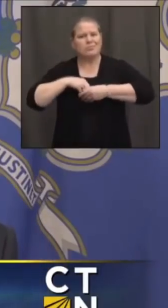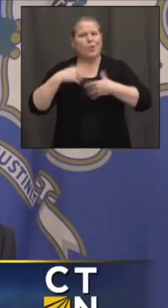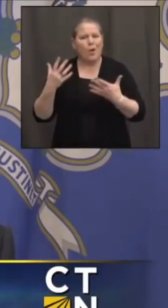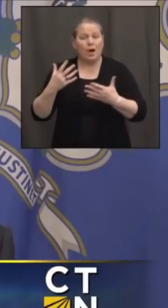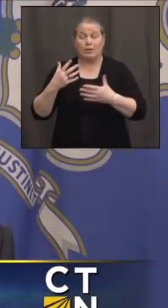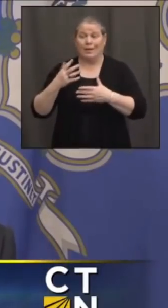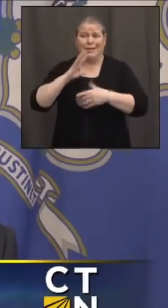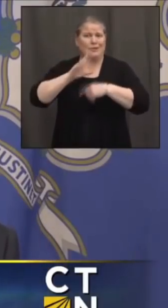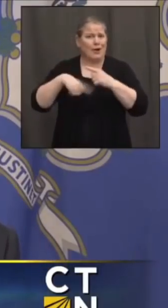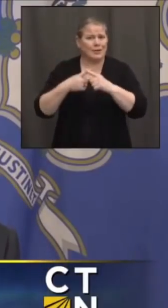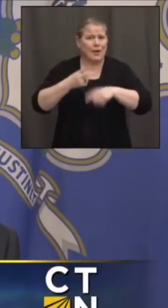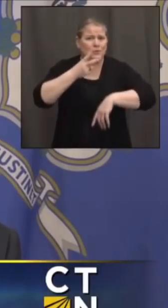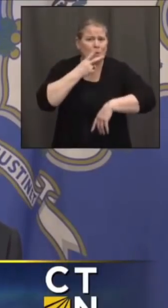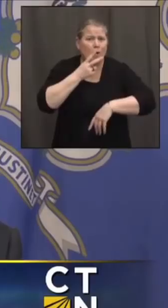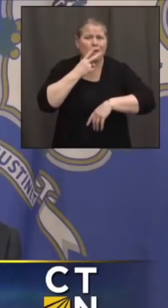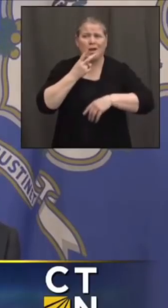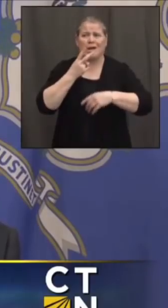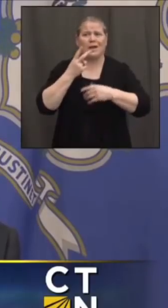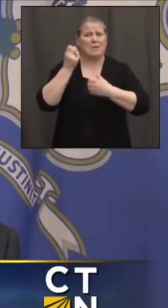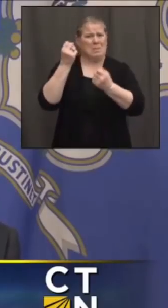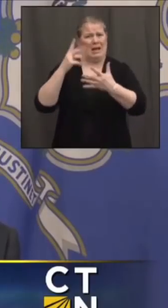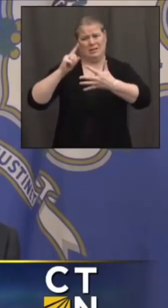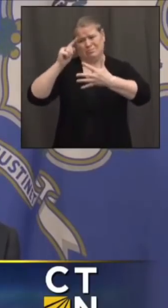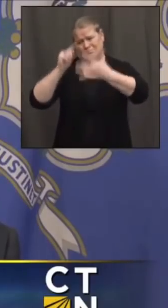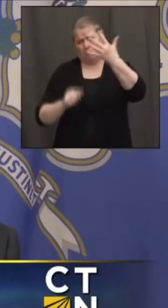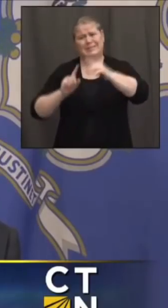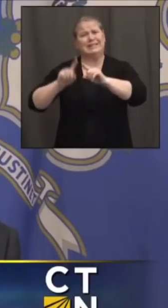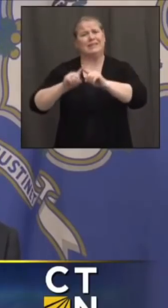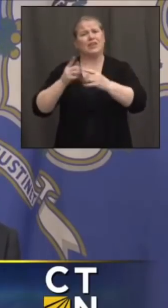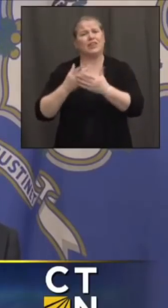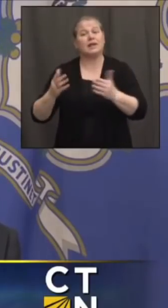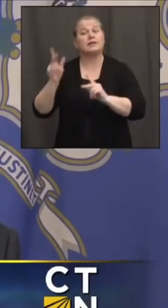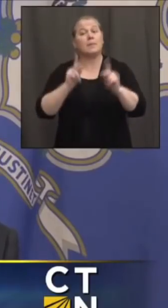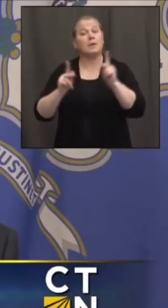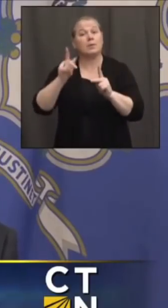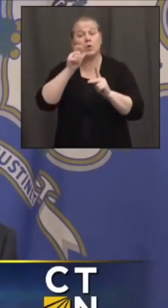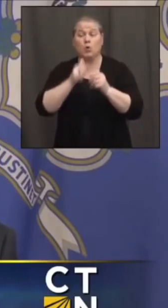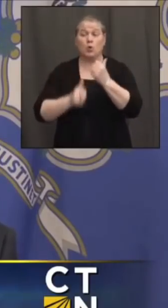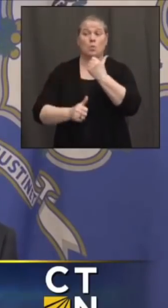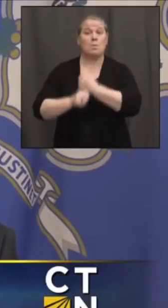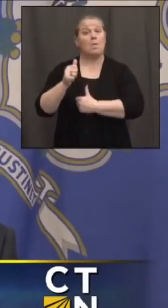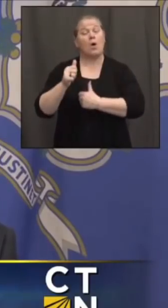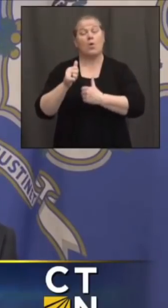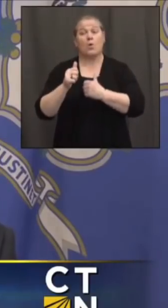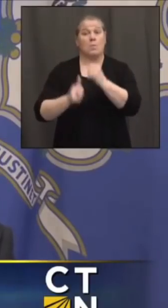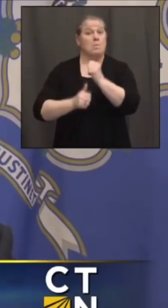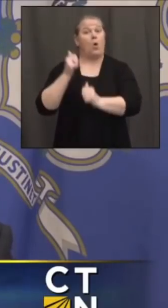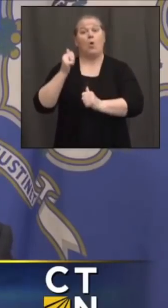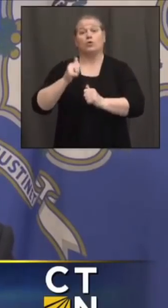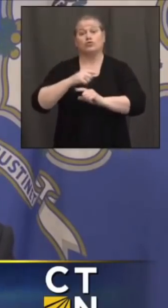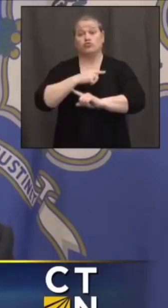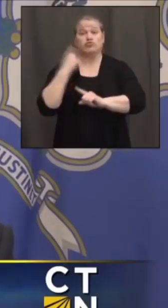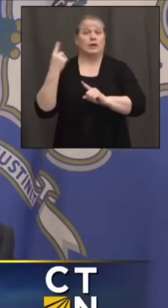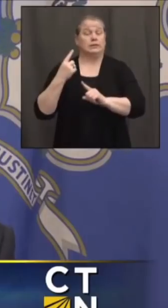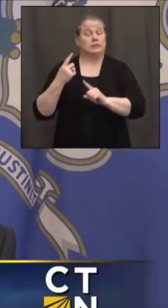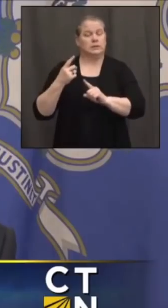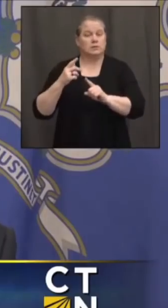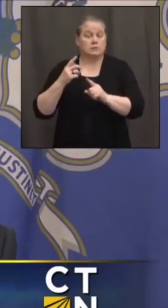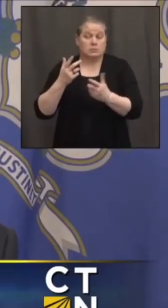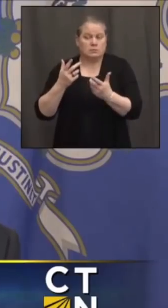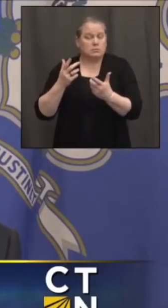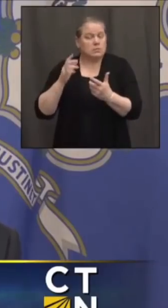sure it really deals with people who are most at risk. I can tell you that people 65 and over, you want to know why that's our